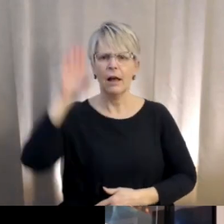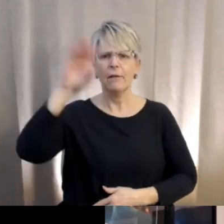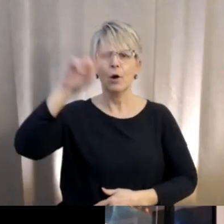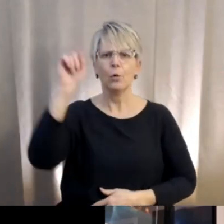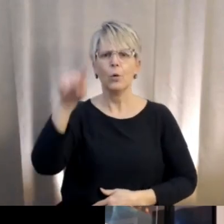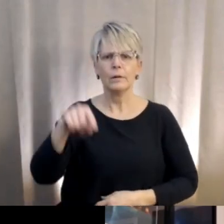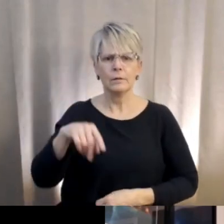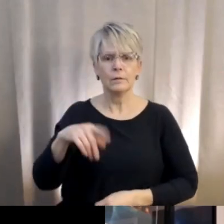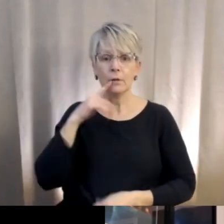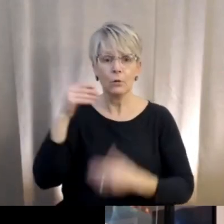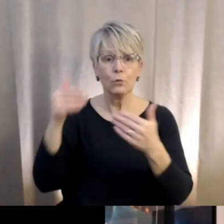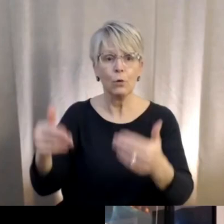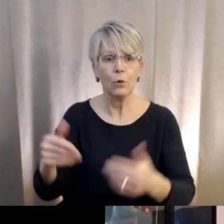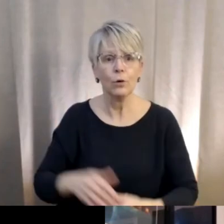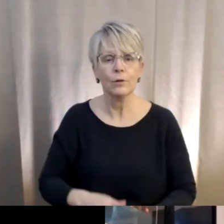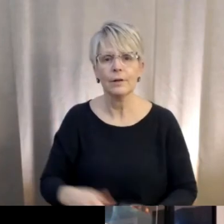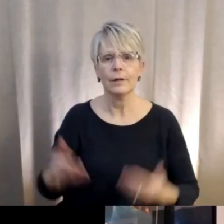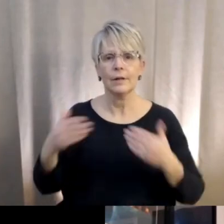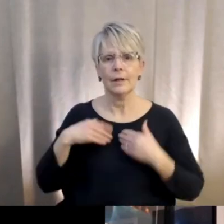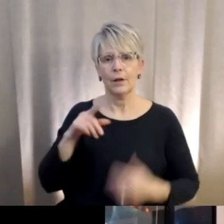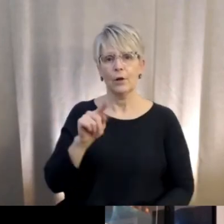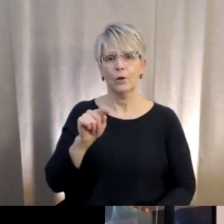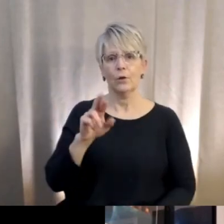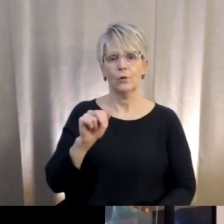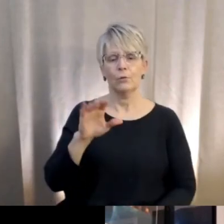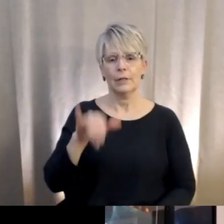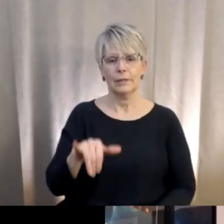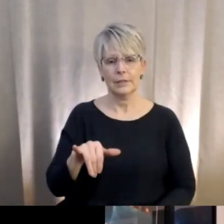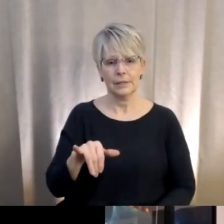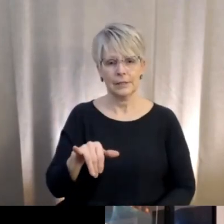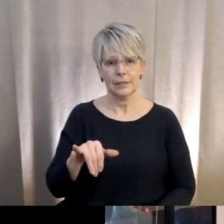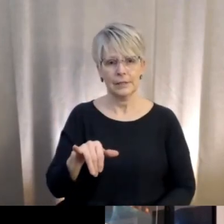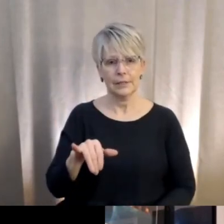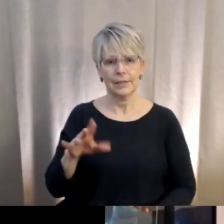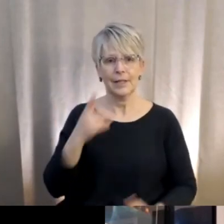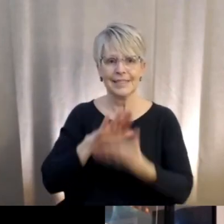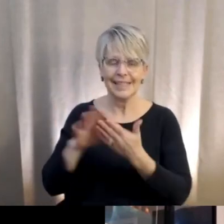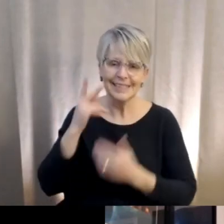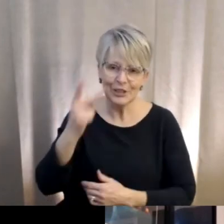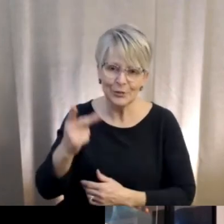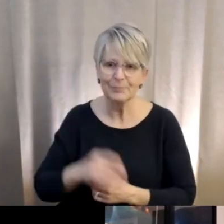Yeah, go for it, Trace. Hey, Derek, it's Tracy. Hi. For the tail end. Hey, nice to see you.